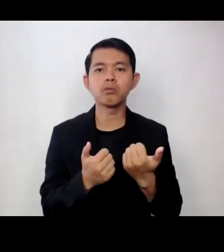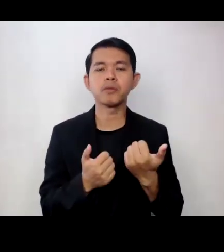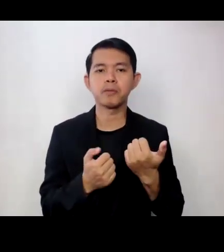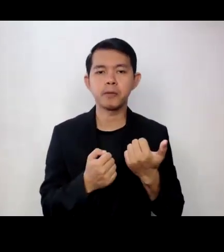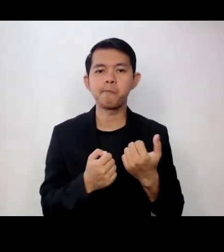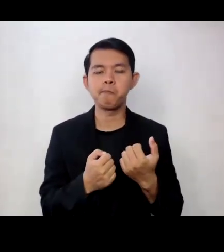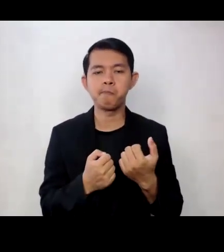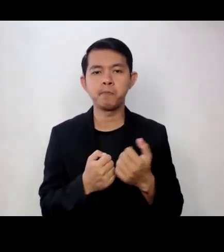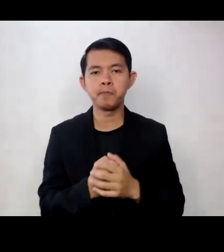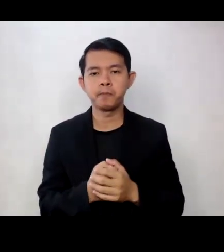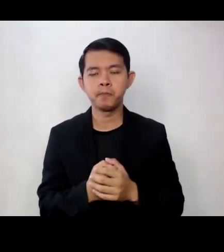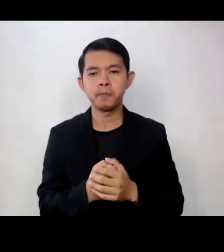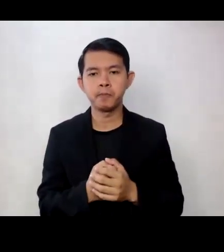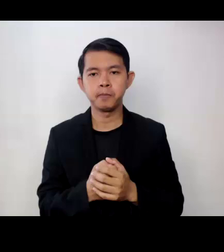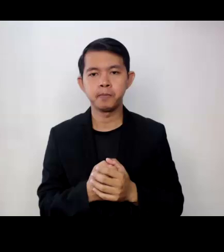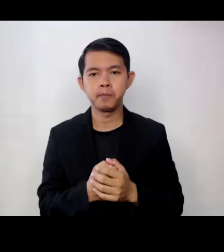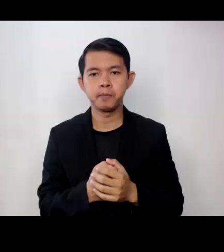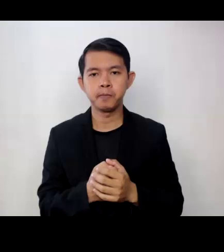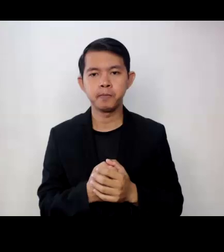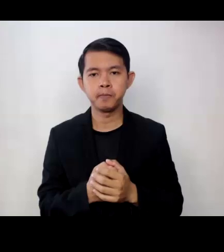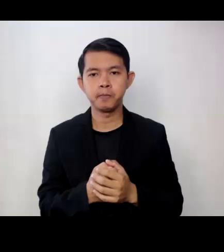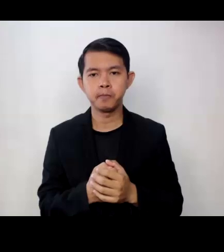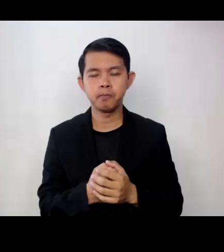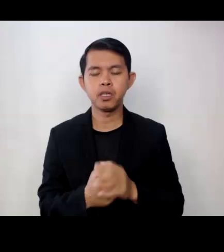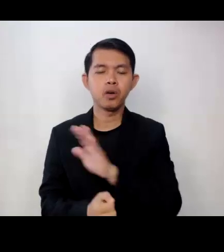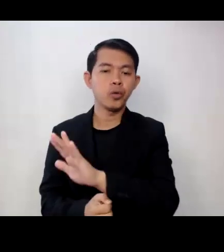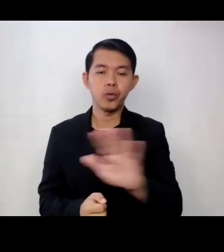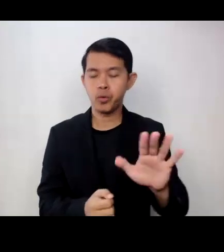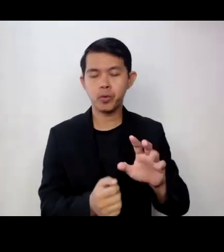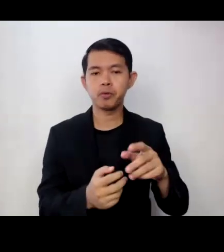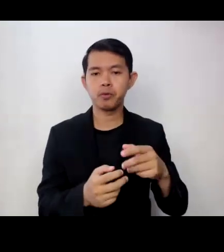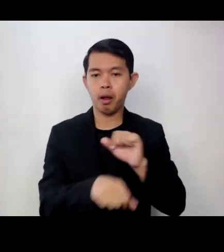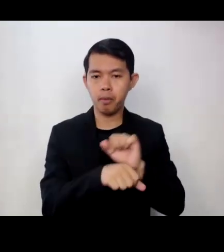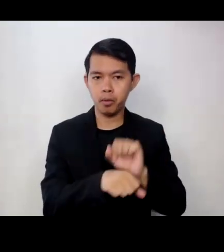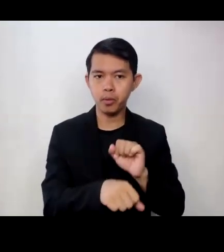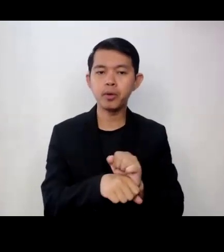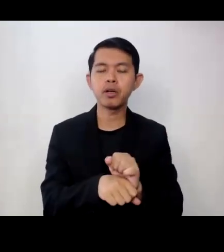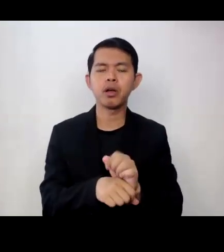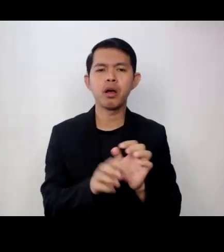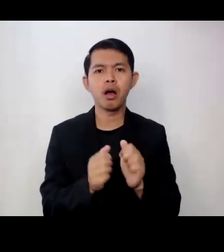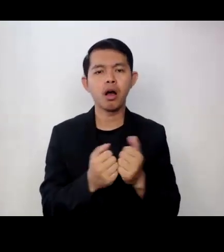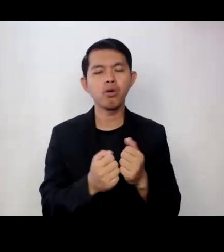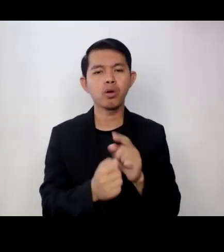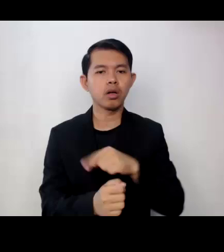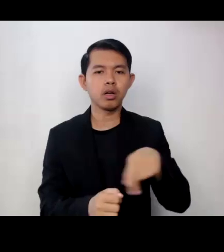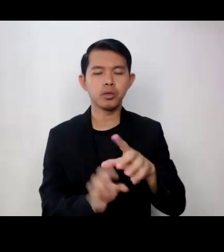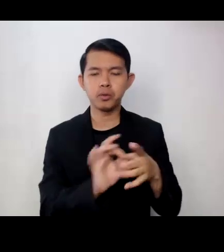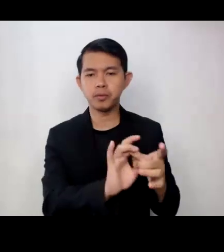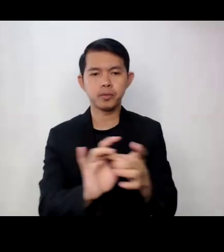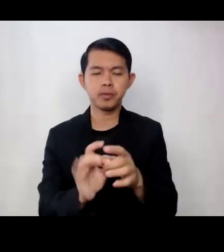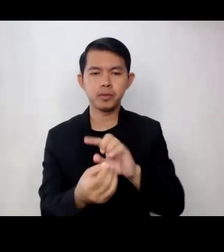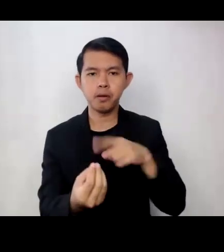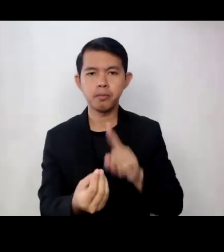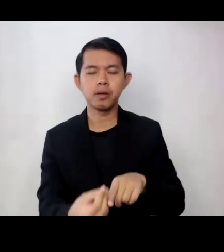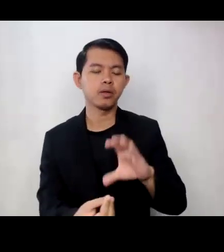um, made sense of how your own fields have responded to, or even just made sense of the coloniality of